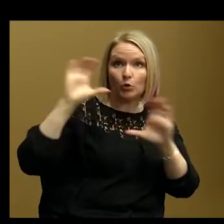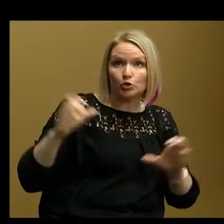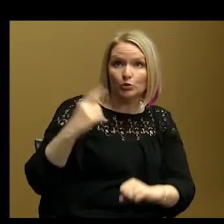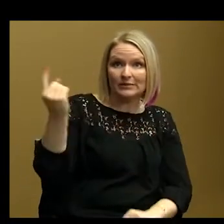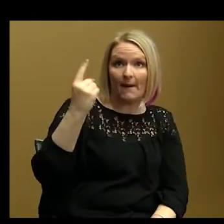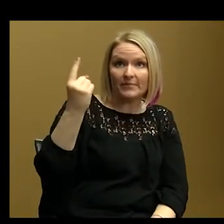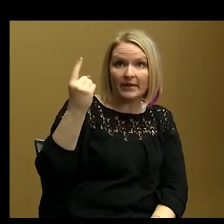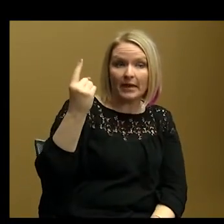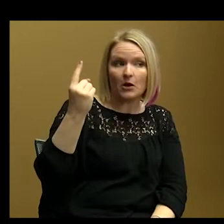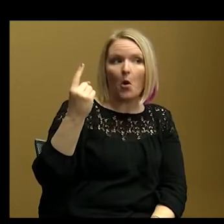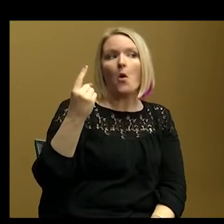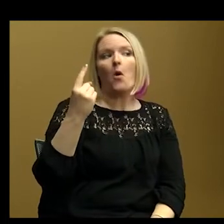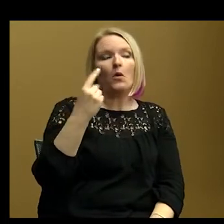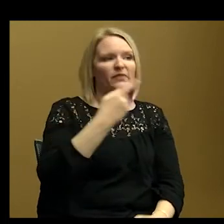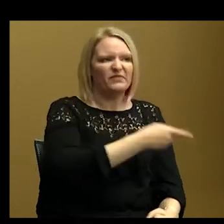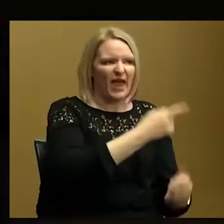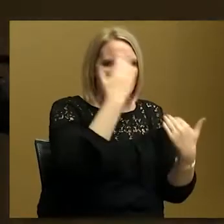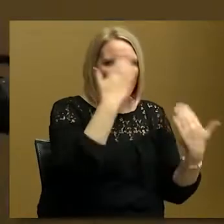and do something about it.